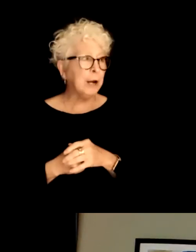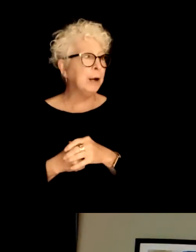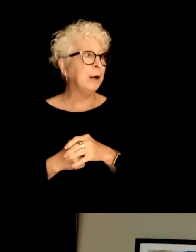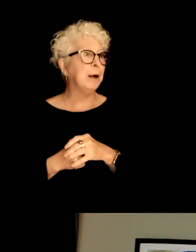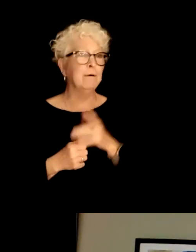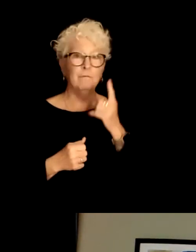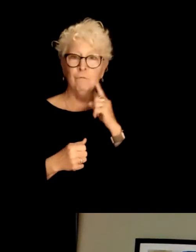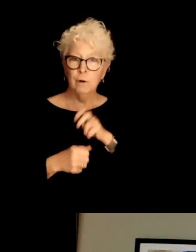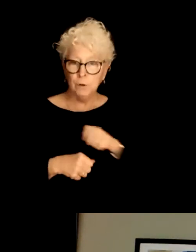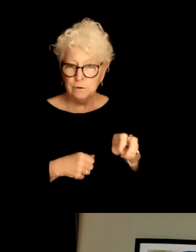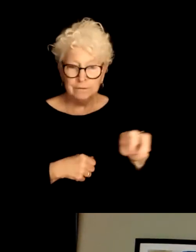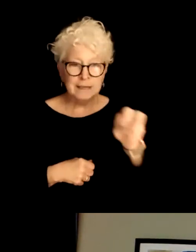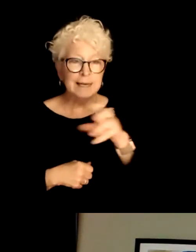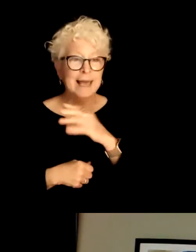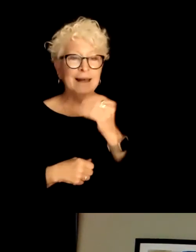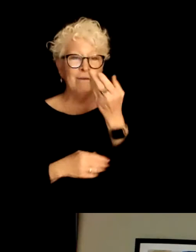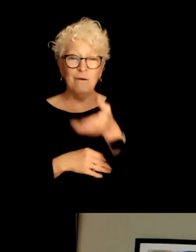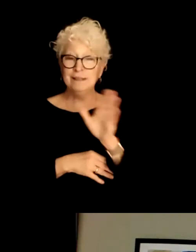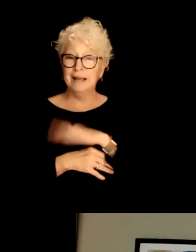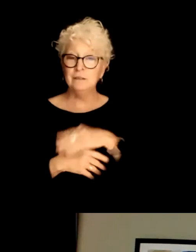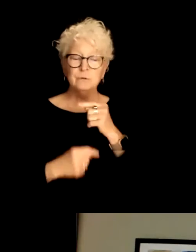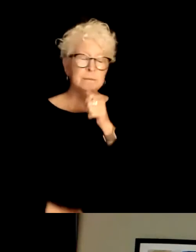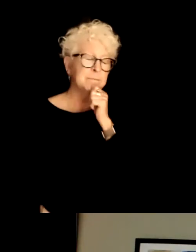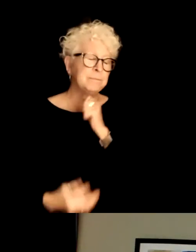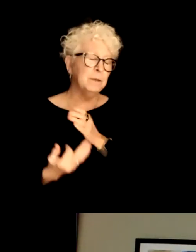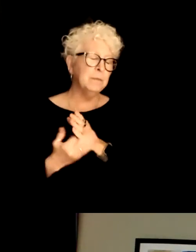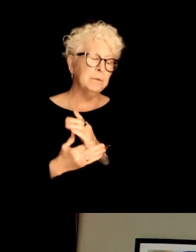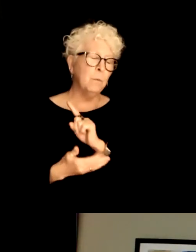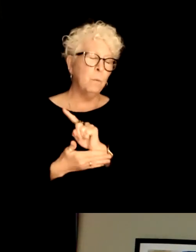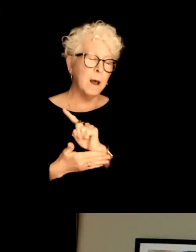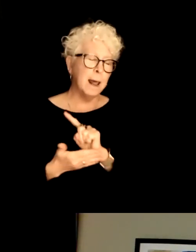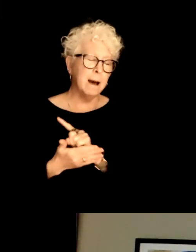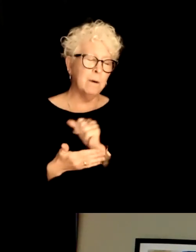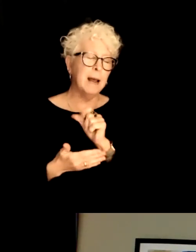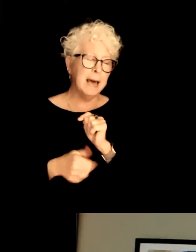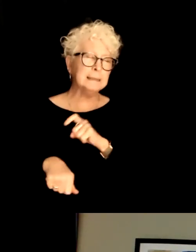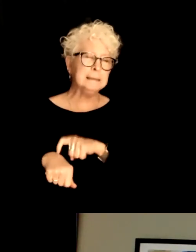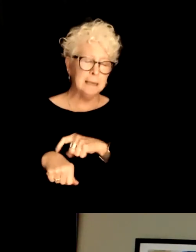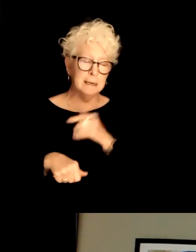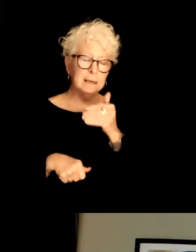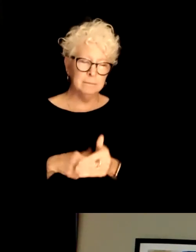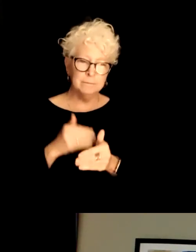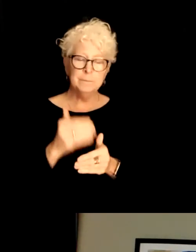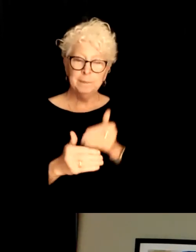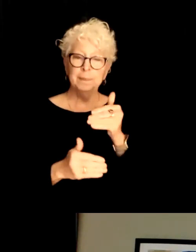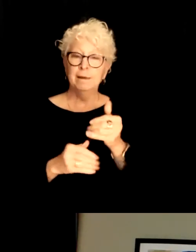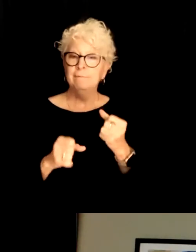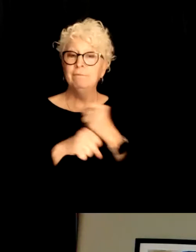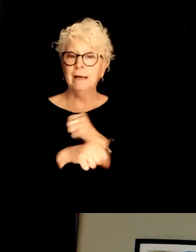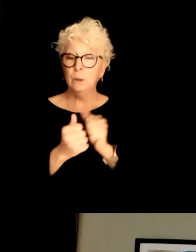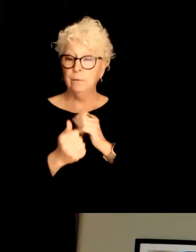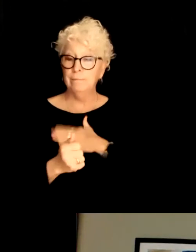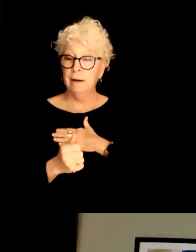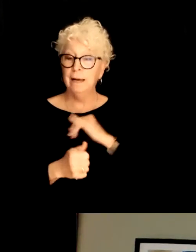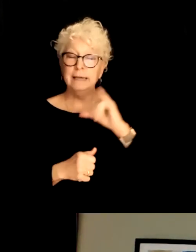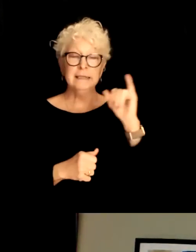of my days were spent just like trying to get through hour to hour and fighting with my insurance company,